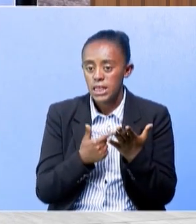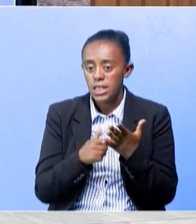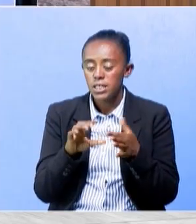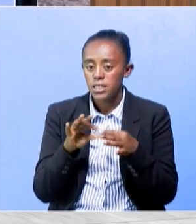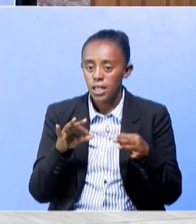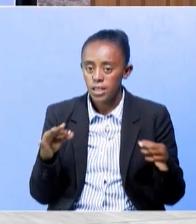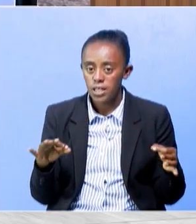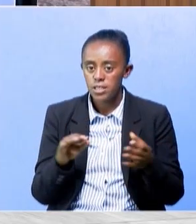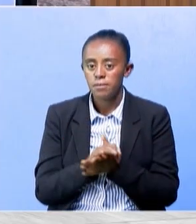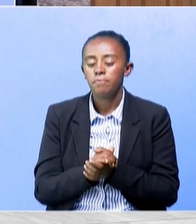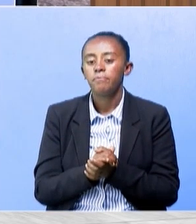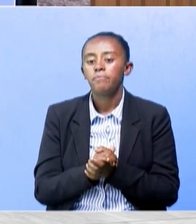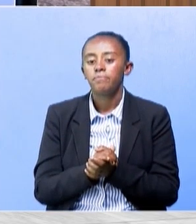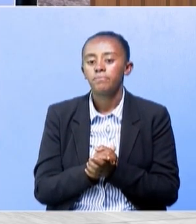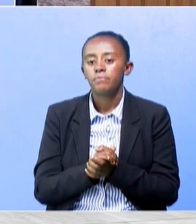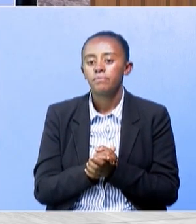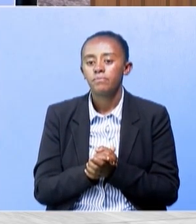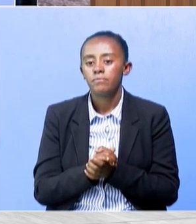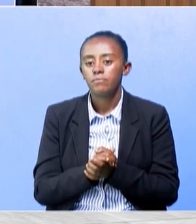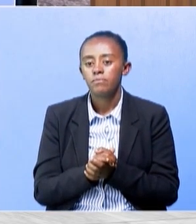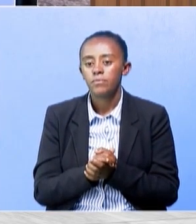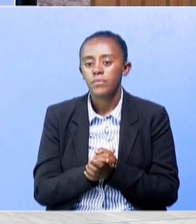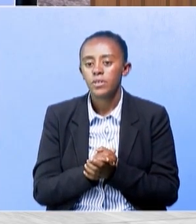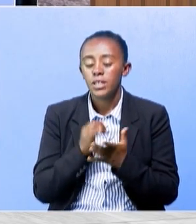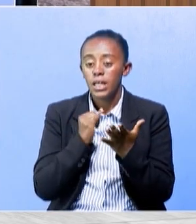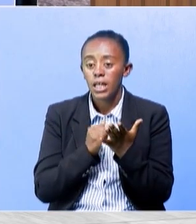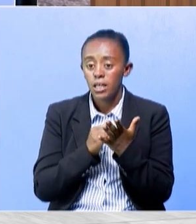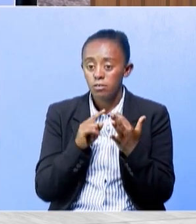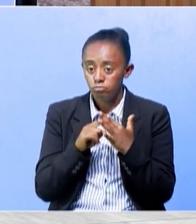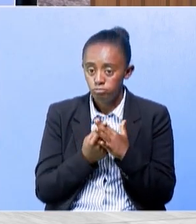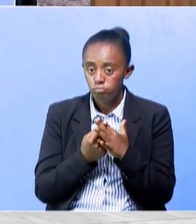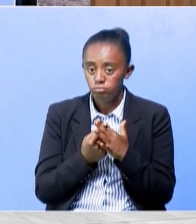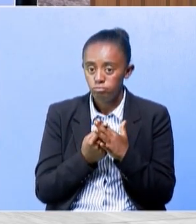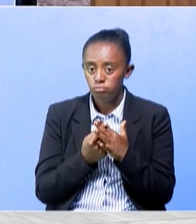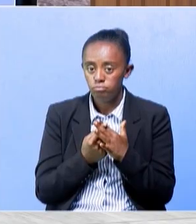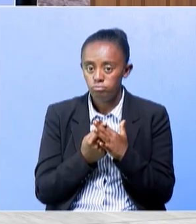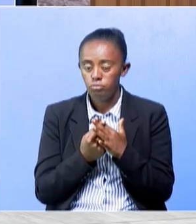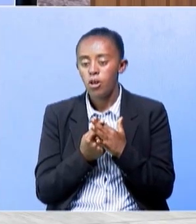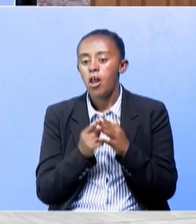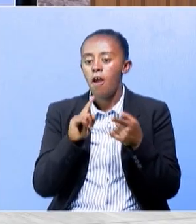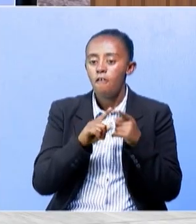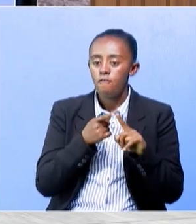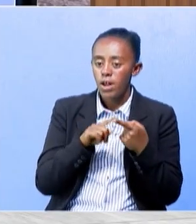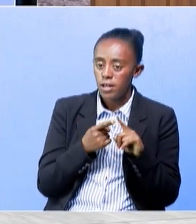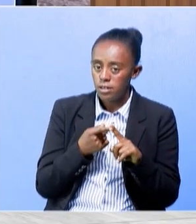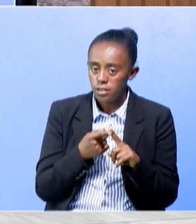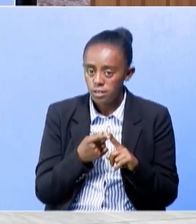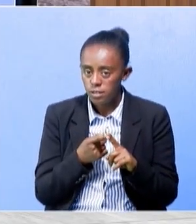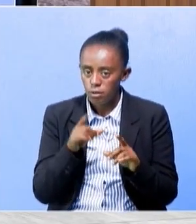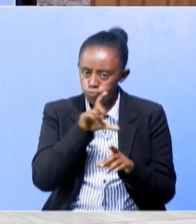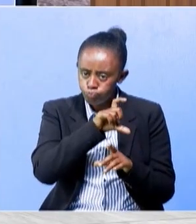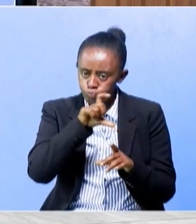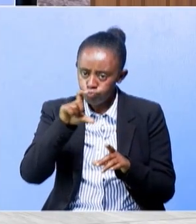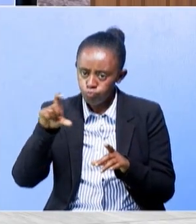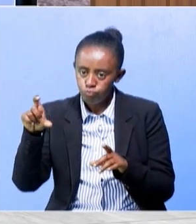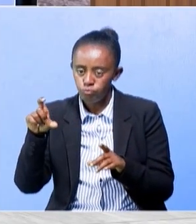sentence, here, starting from it to friendly, the concept